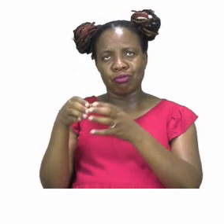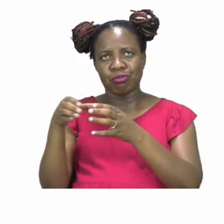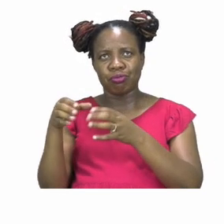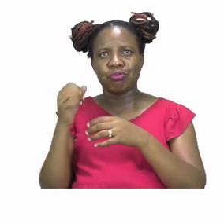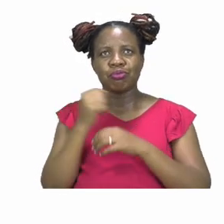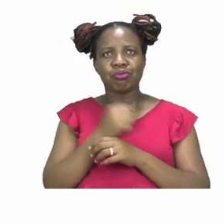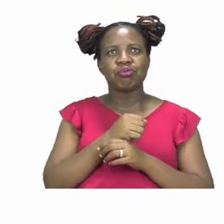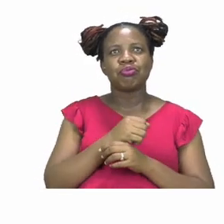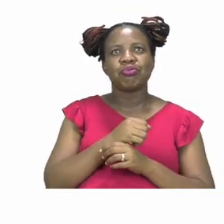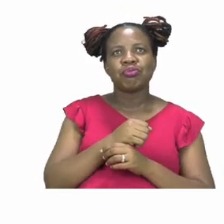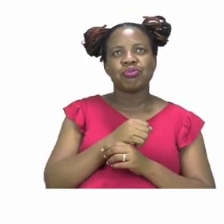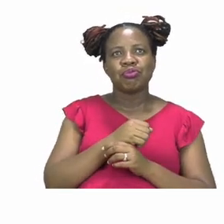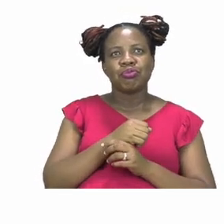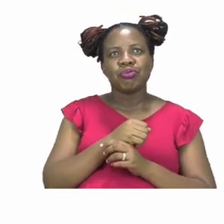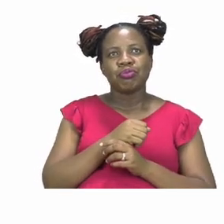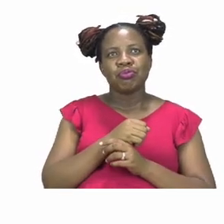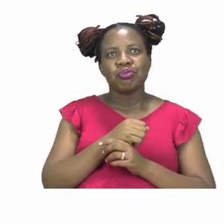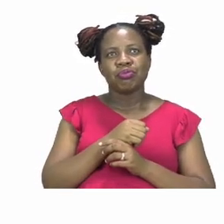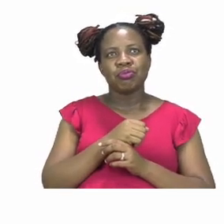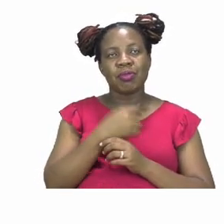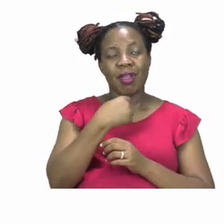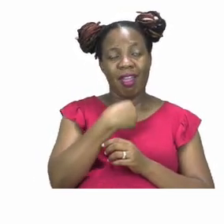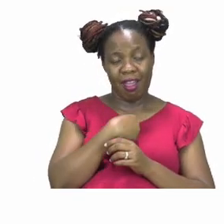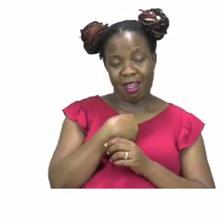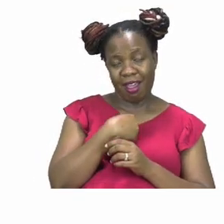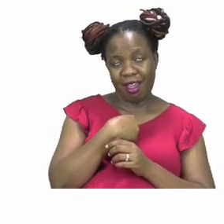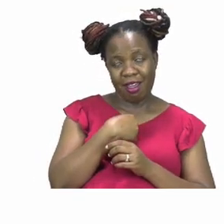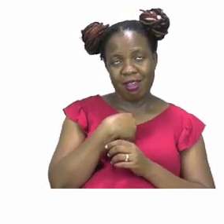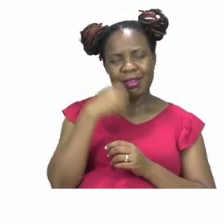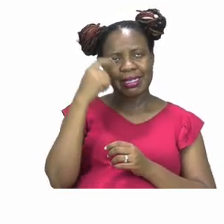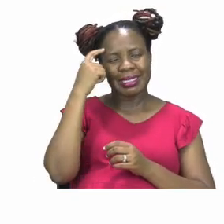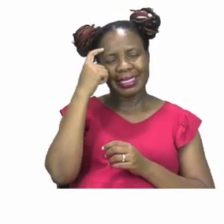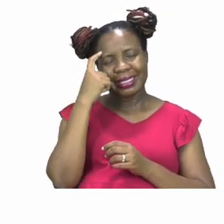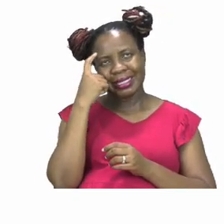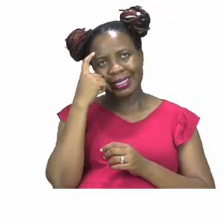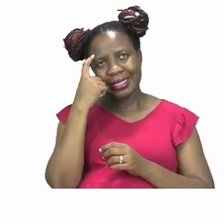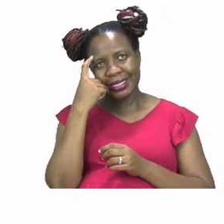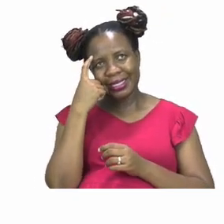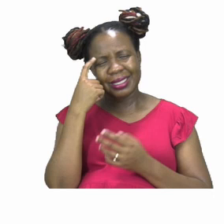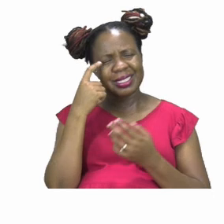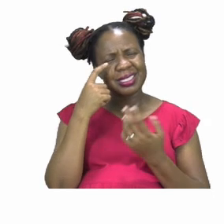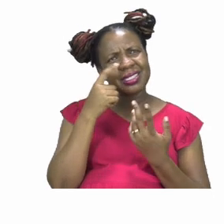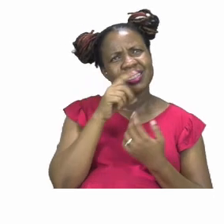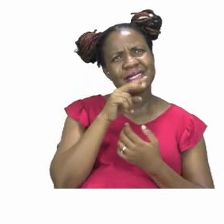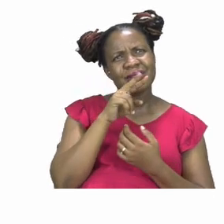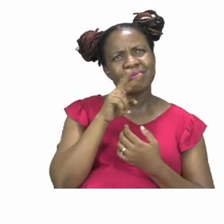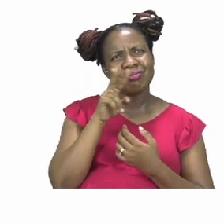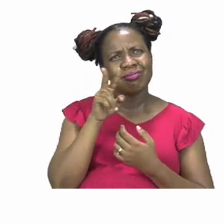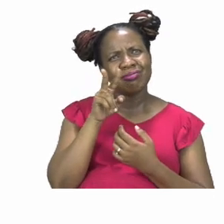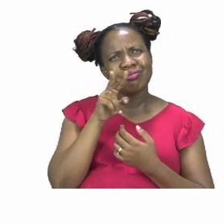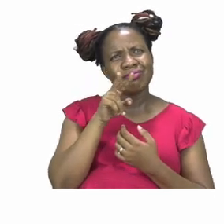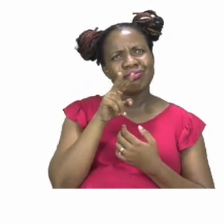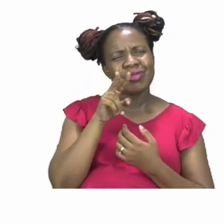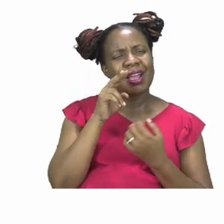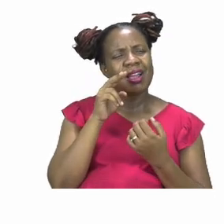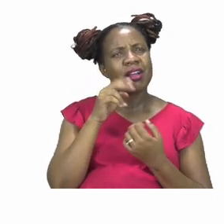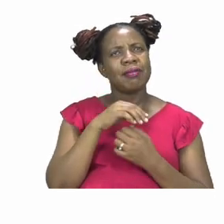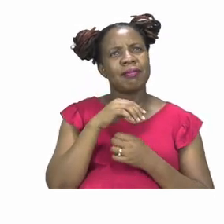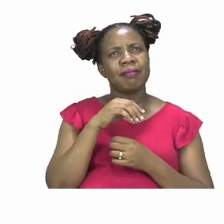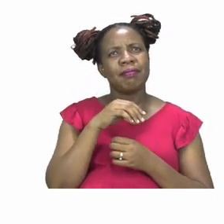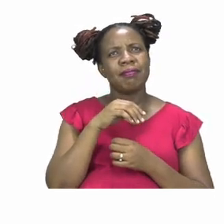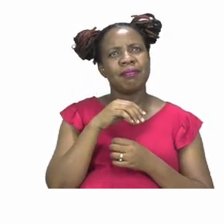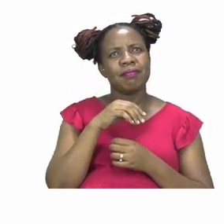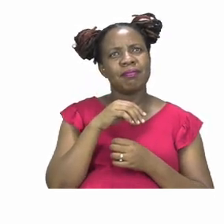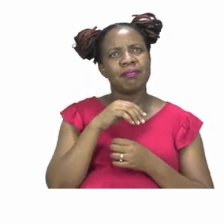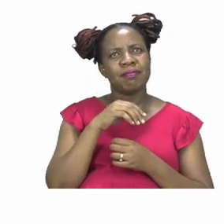So just below it says I estimated. So there you have to write in how or